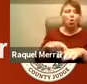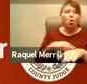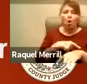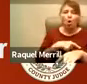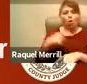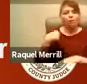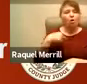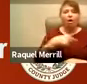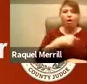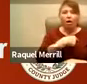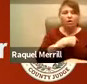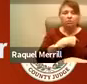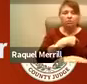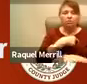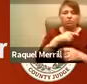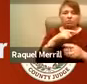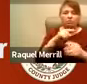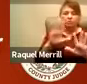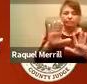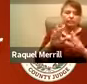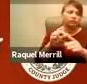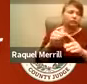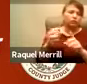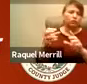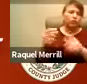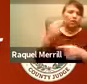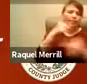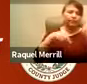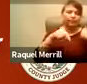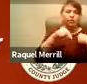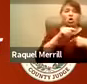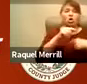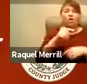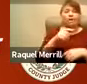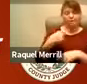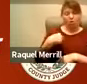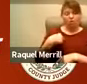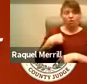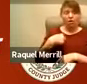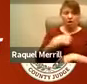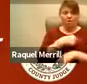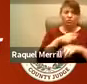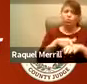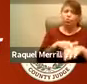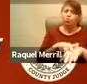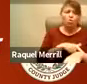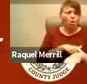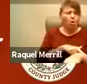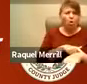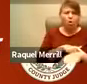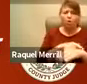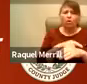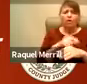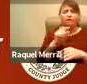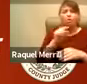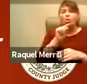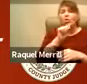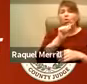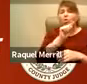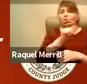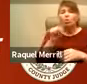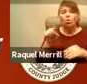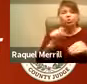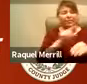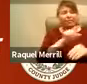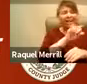us to go back to the other slide. It's taken too long for those that are tested,